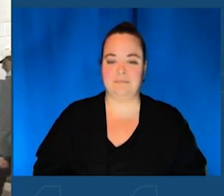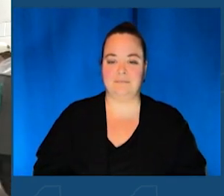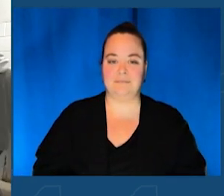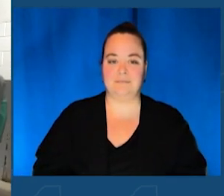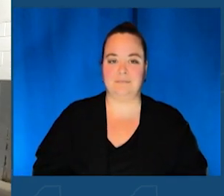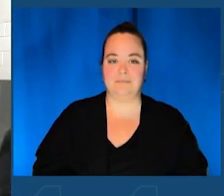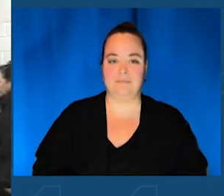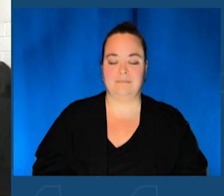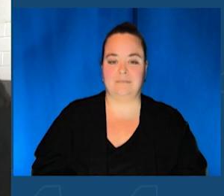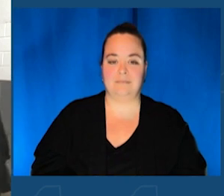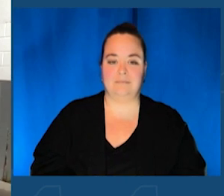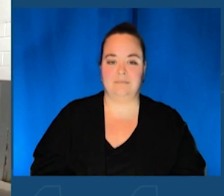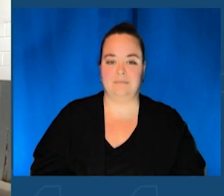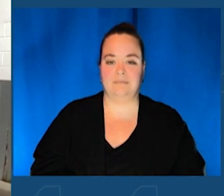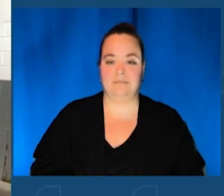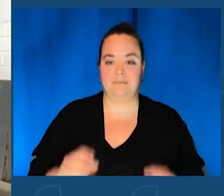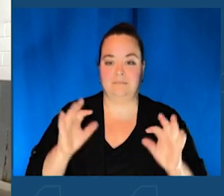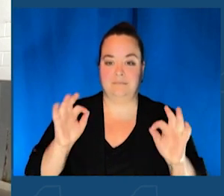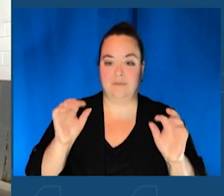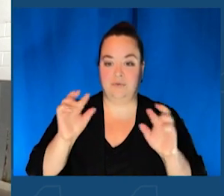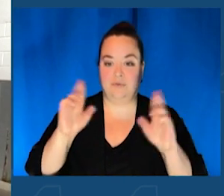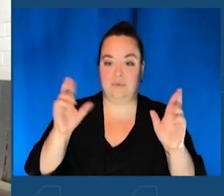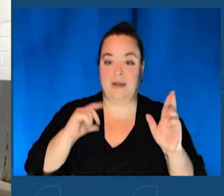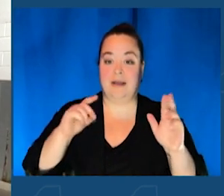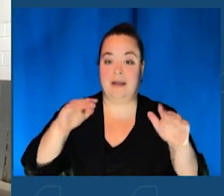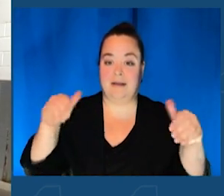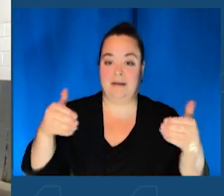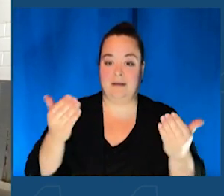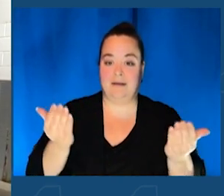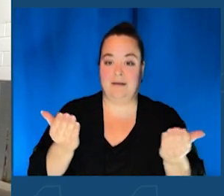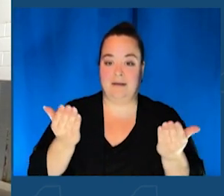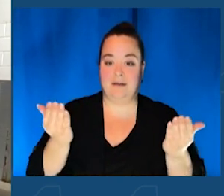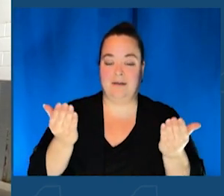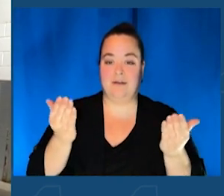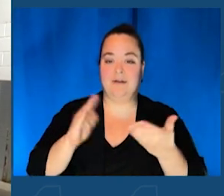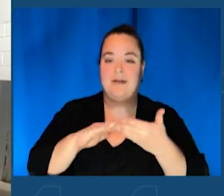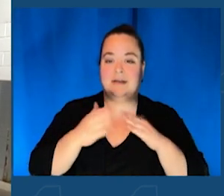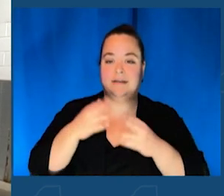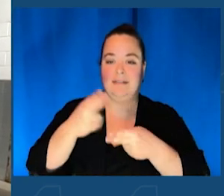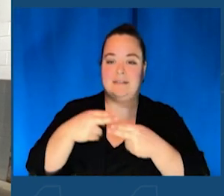All set. Well, here we are in the town of Hamburg.